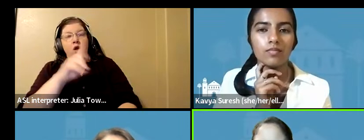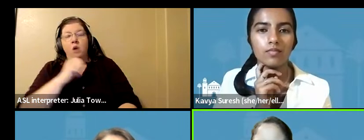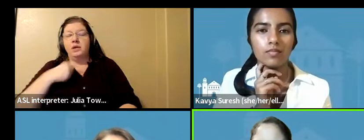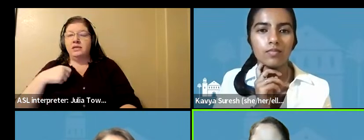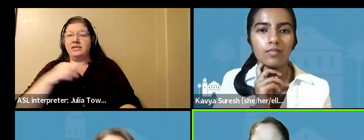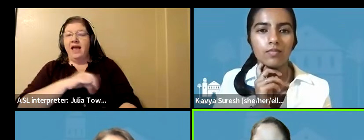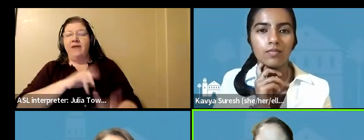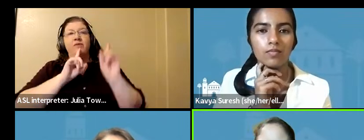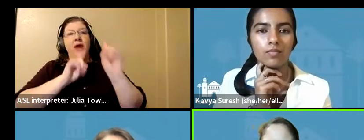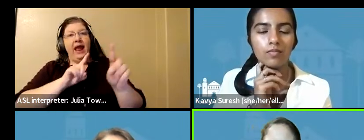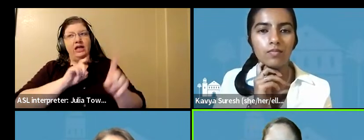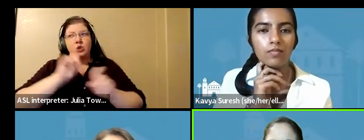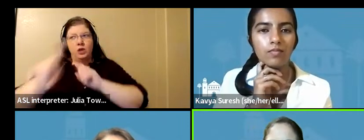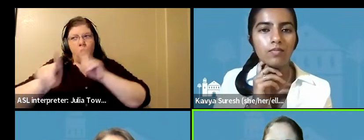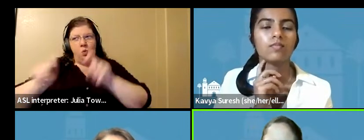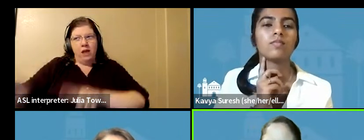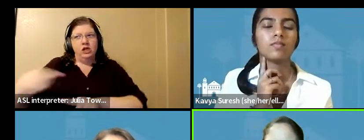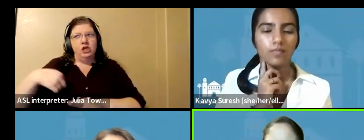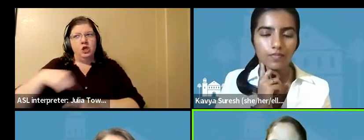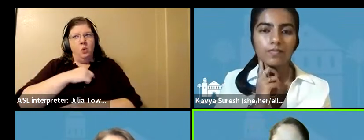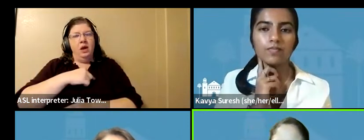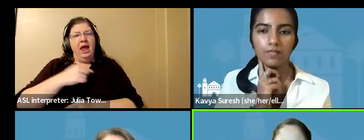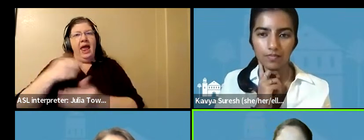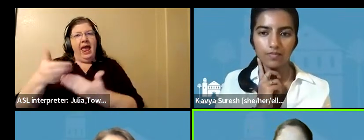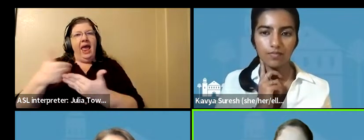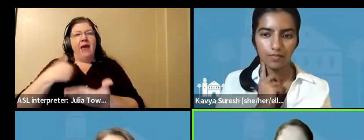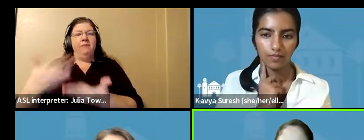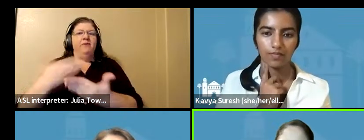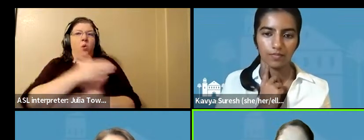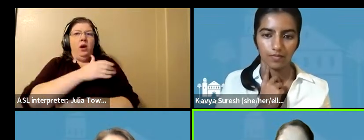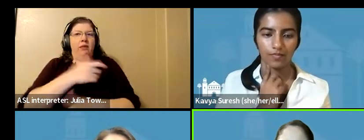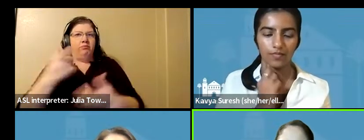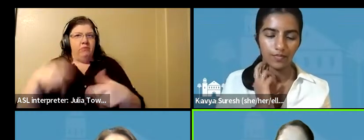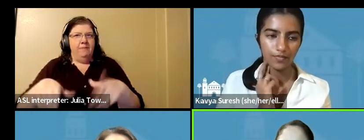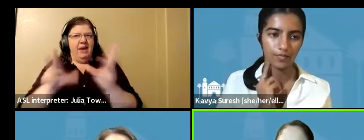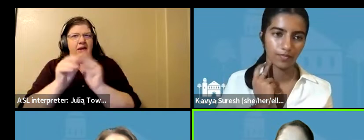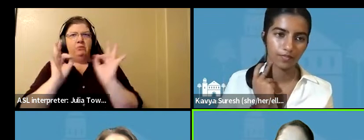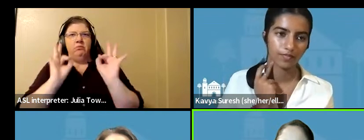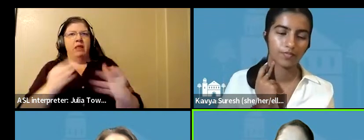the questions that we had ahead of time. So,